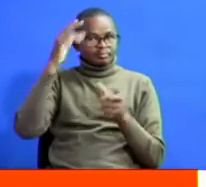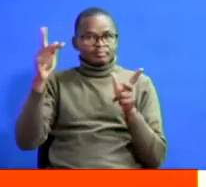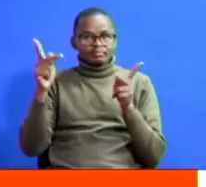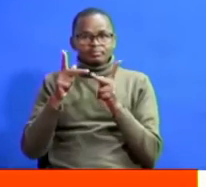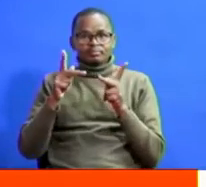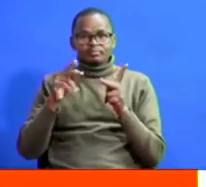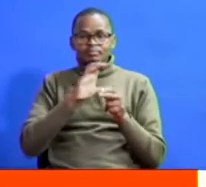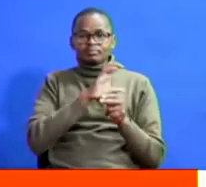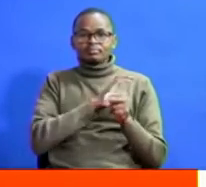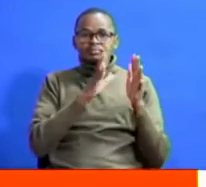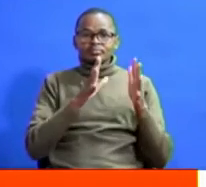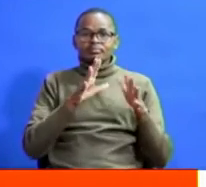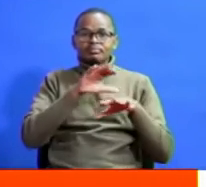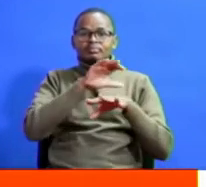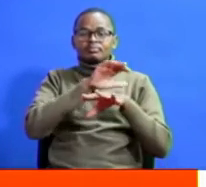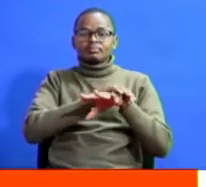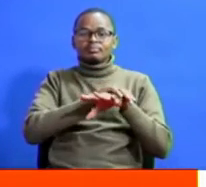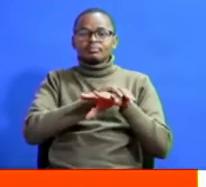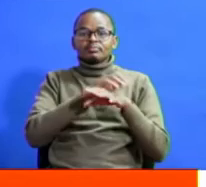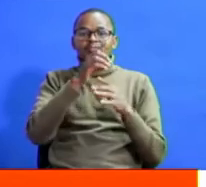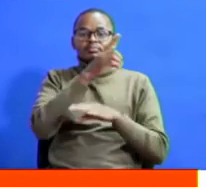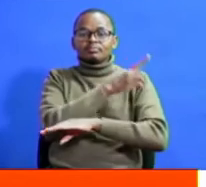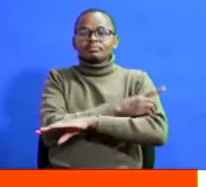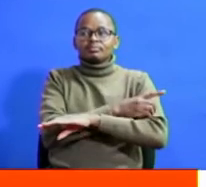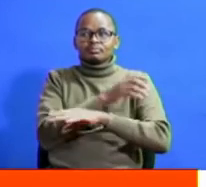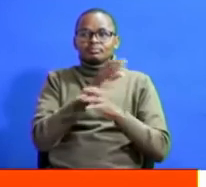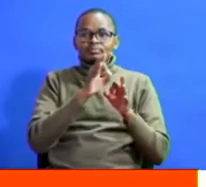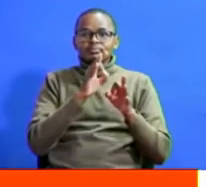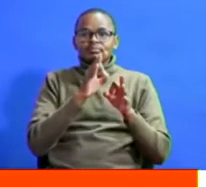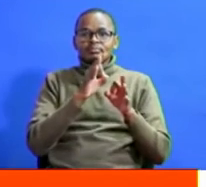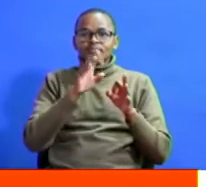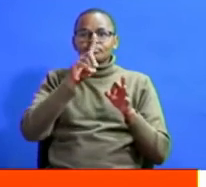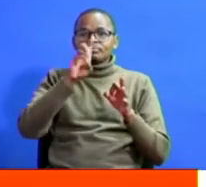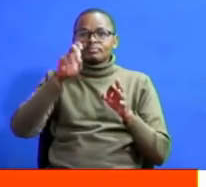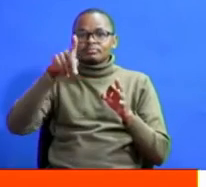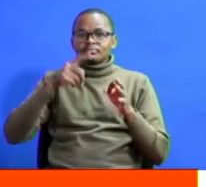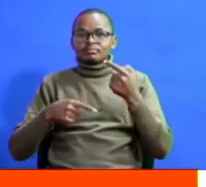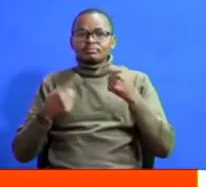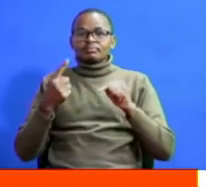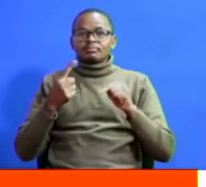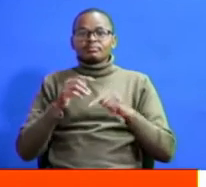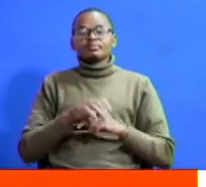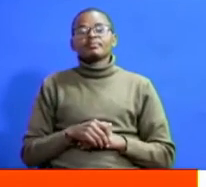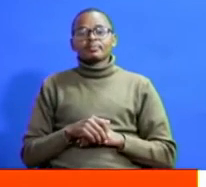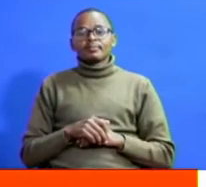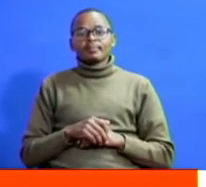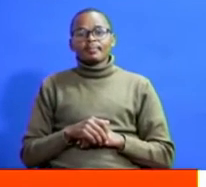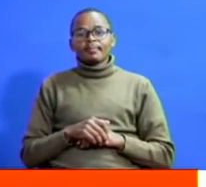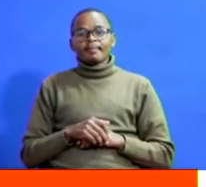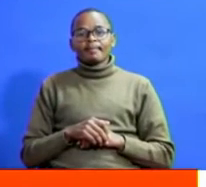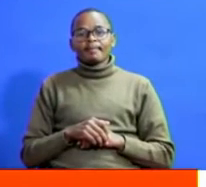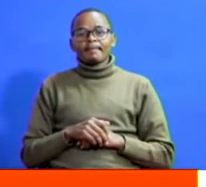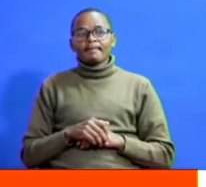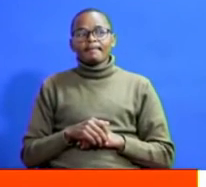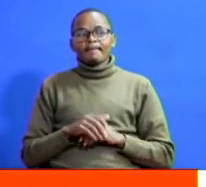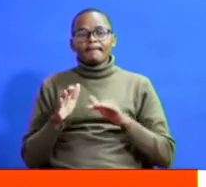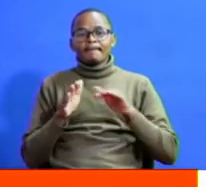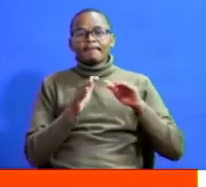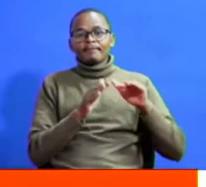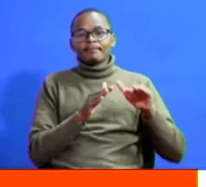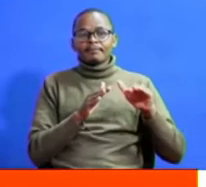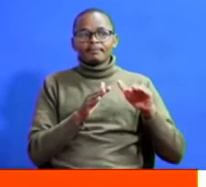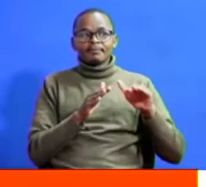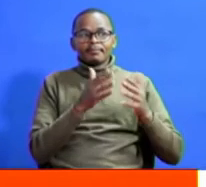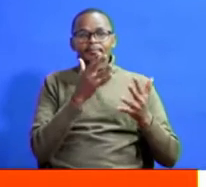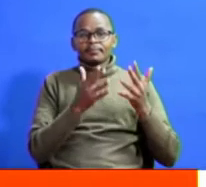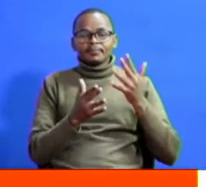owners will automatically carry the day. Mm-hmm. Yeah, if you are deep pocket, you will automatically carry the day. All right. Thank you. All right, away from that, probably